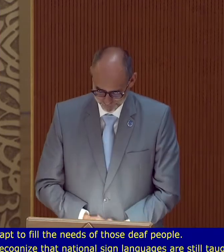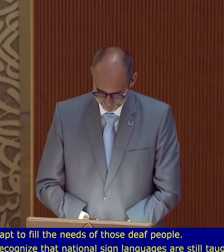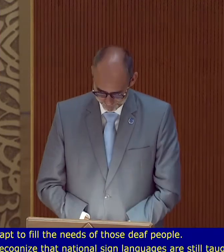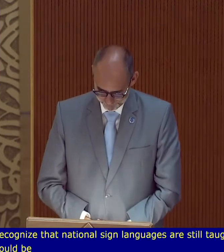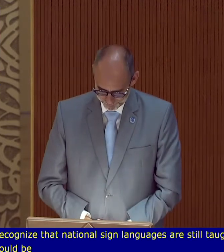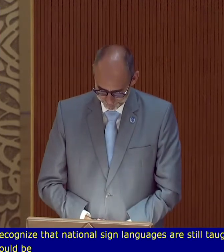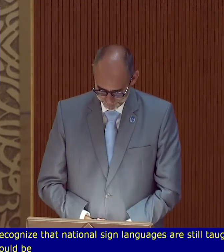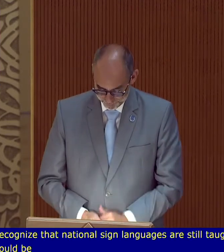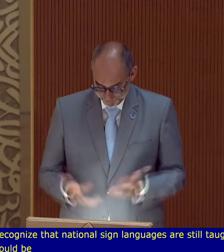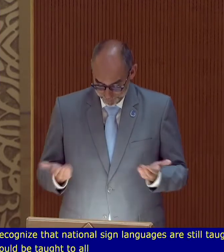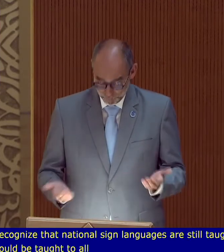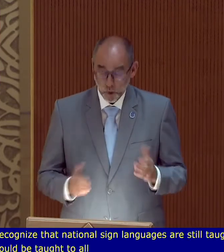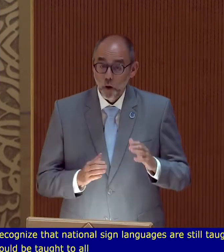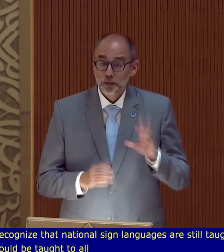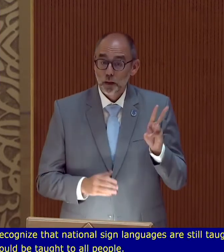not there yet.